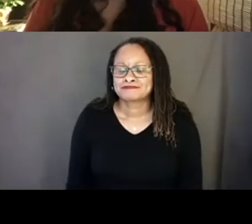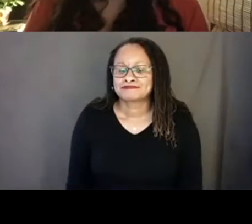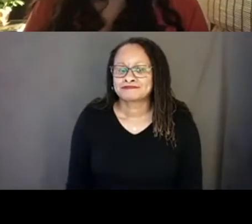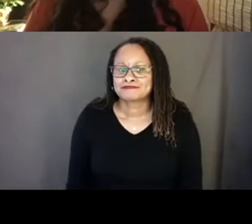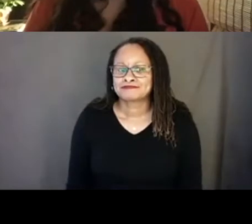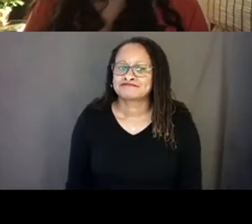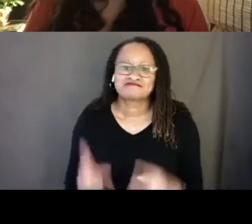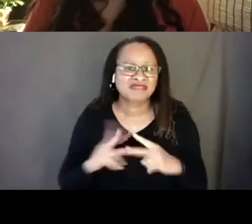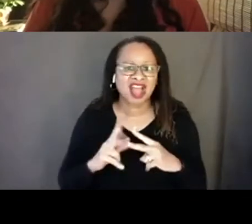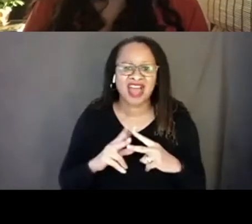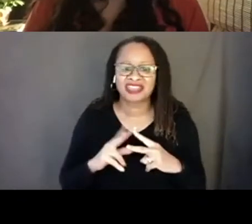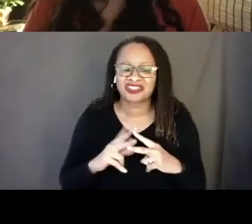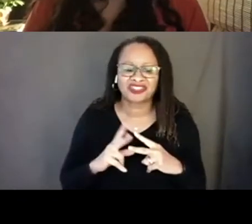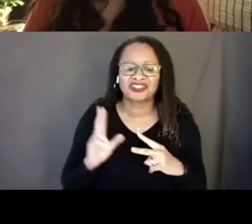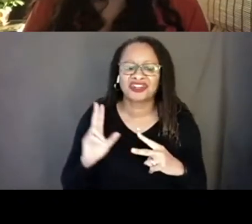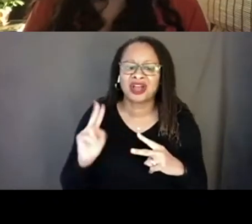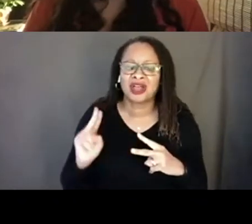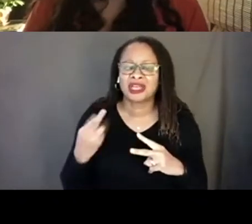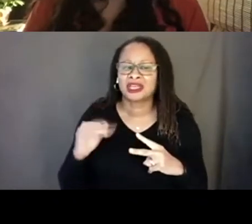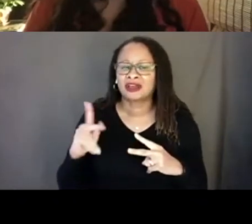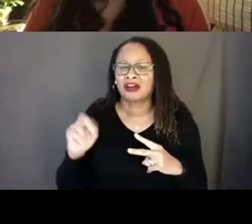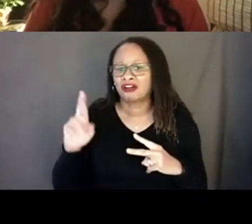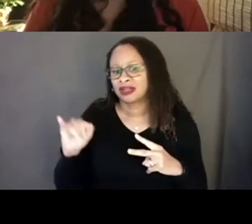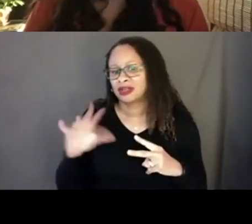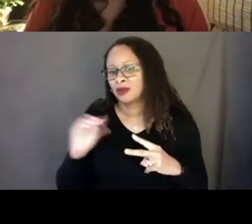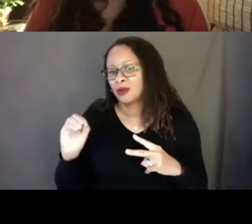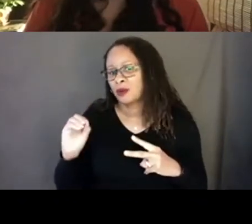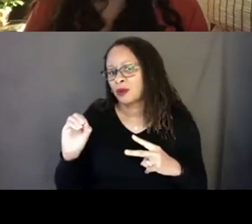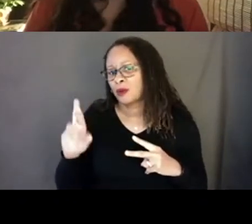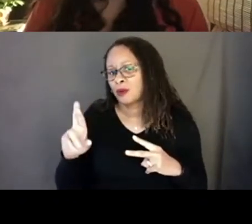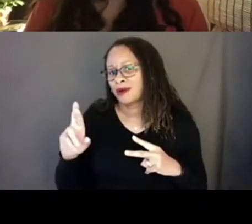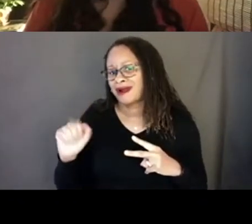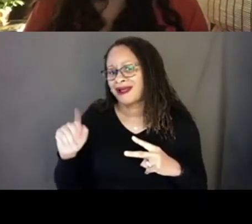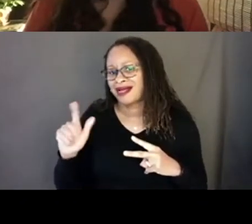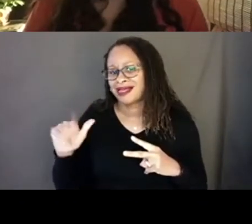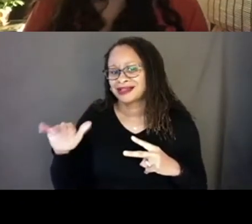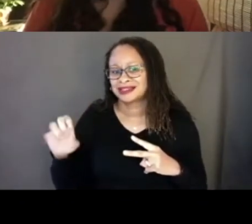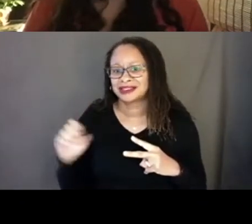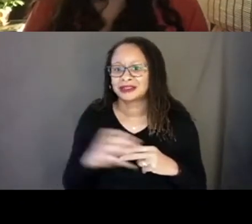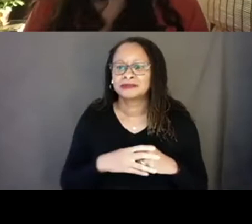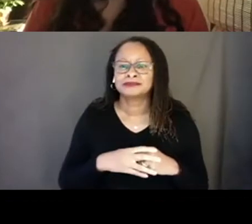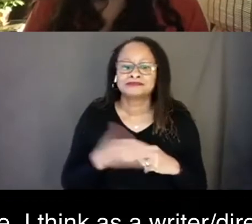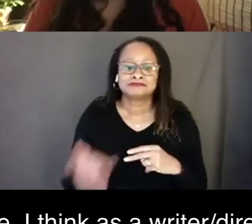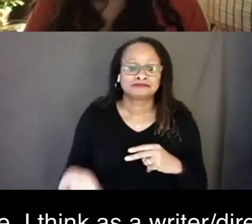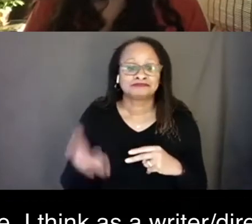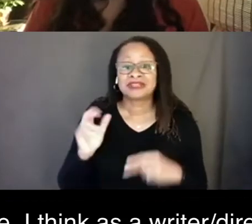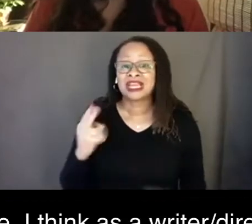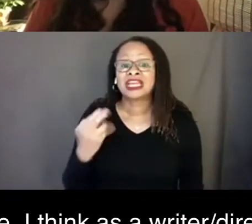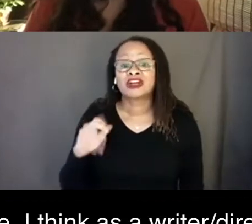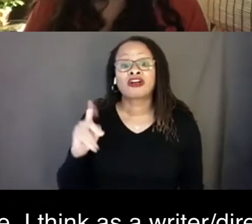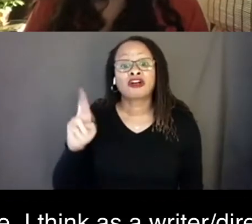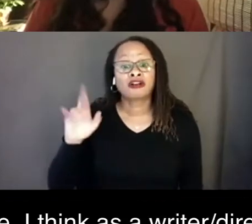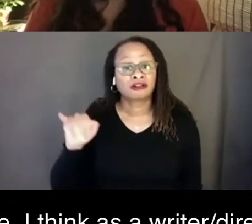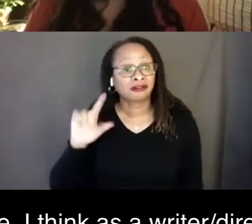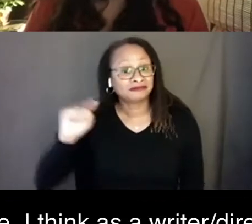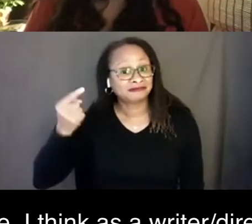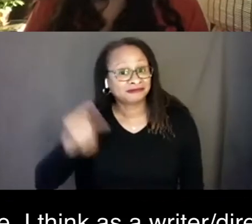Either of you can answer to respond to that. I guess I can answer that to that too. Sure, I think, you